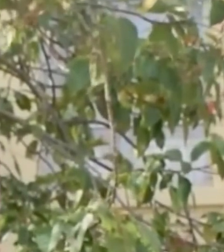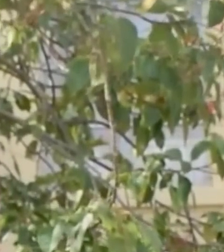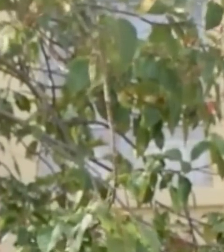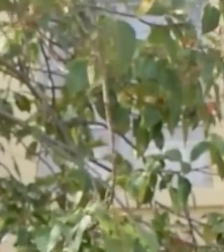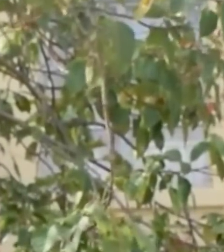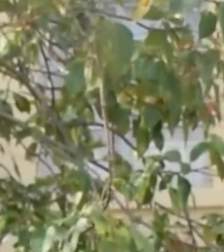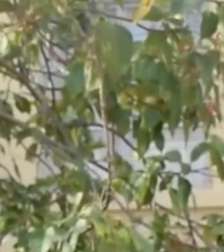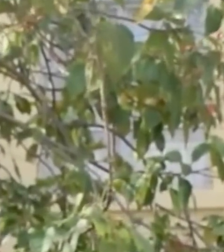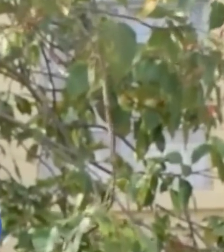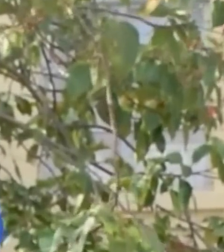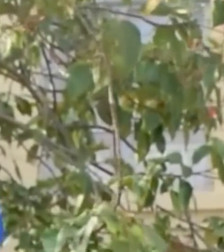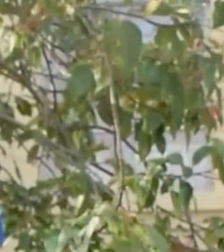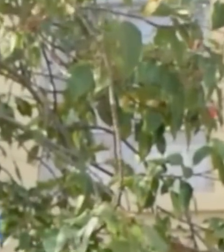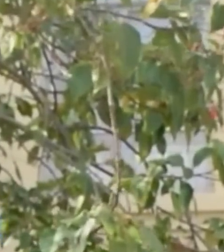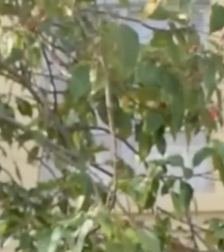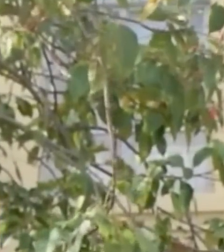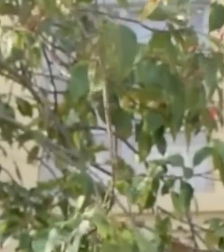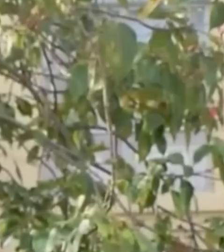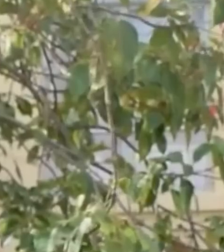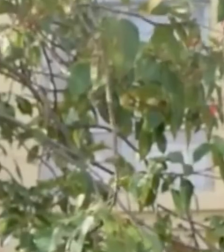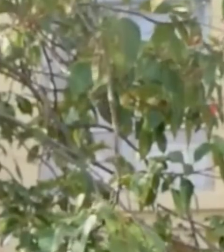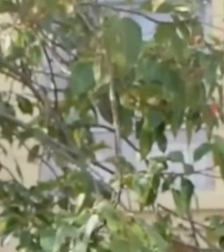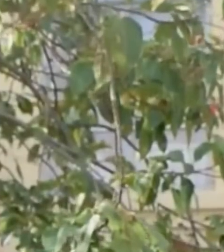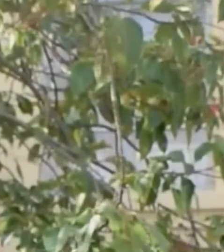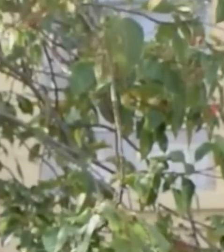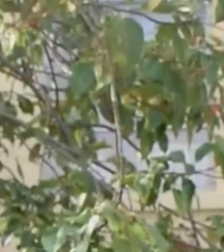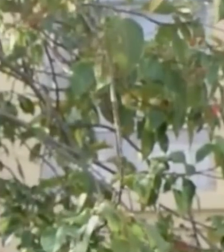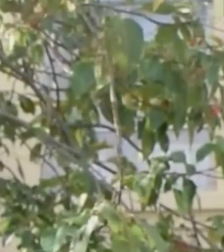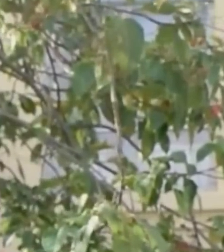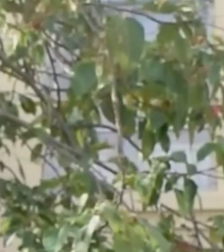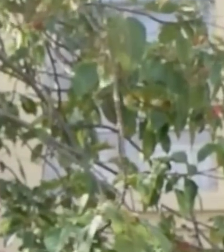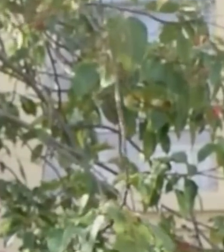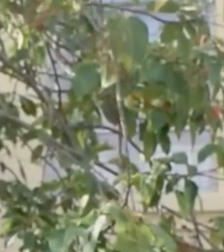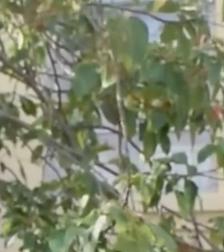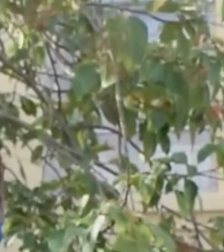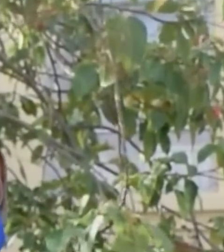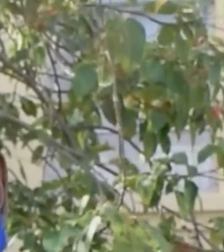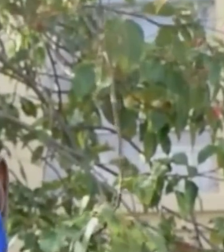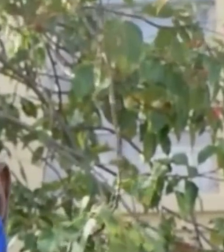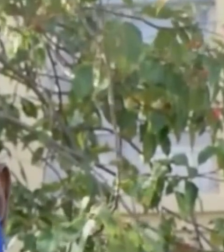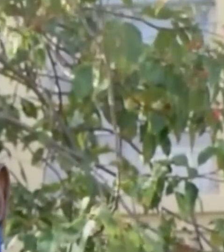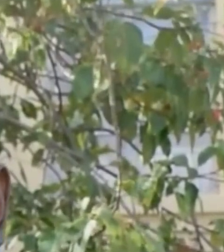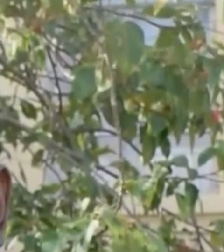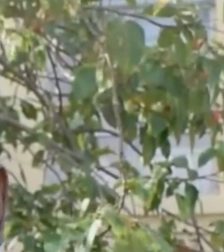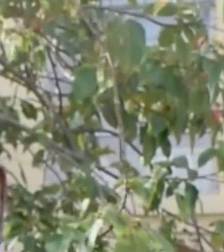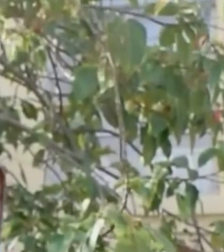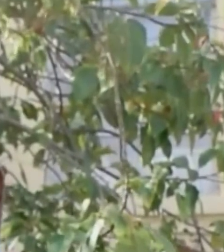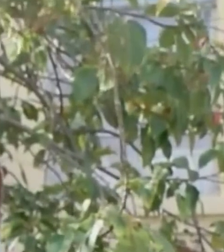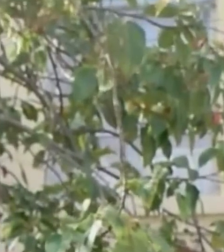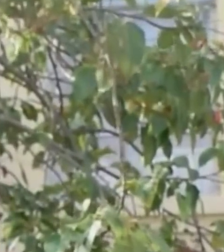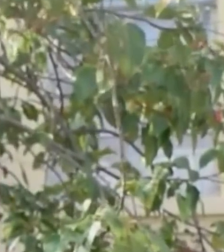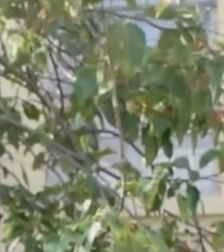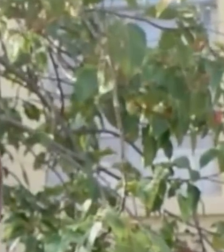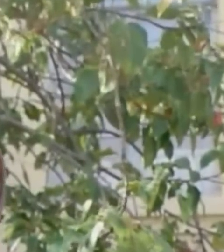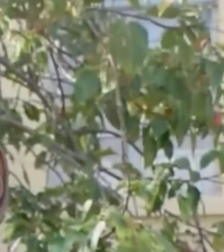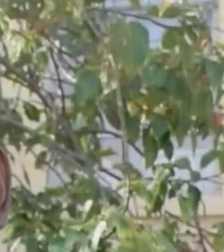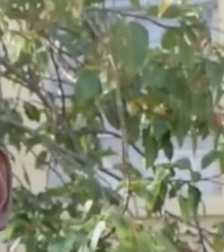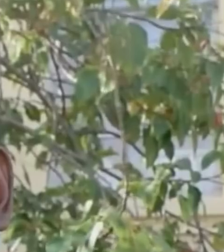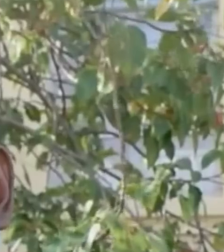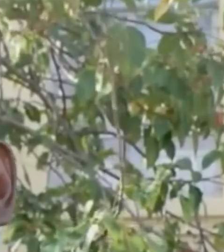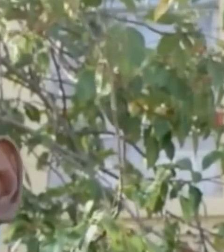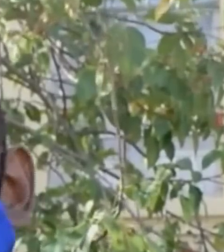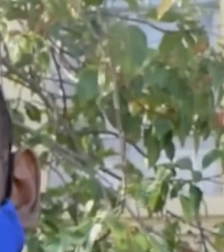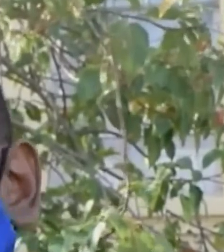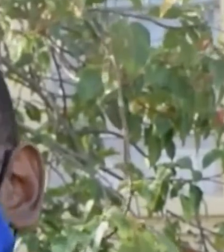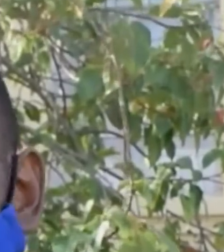And we don't know where to go, and we don't want to reach a case where it was in March. So we don't